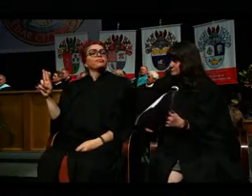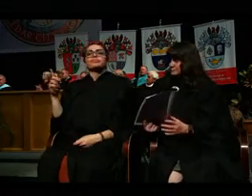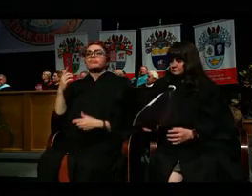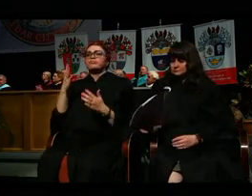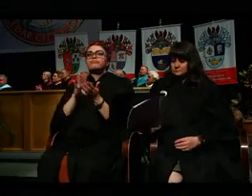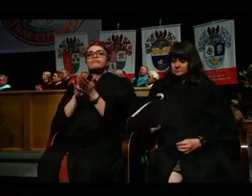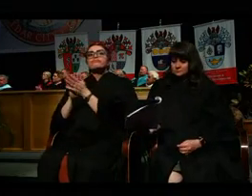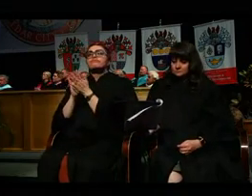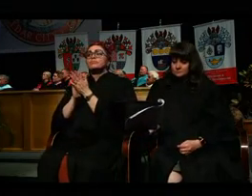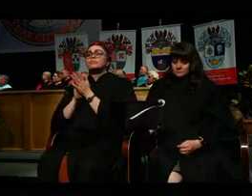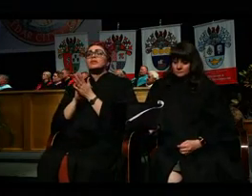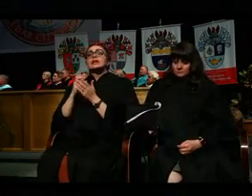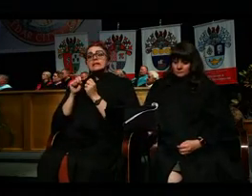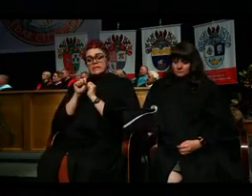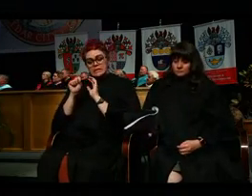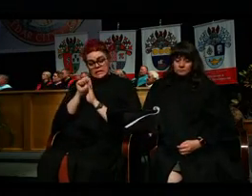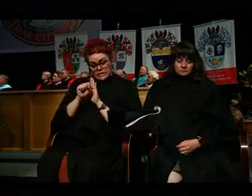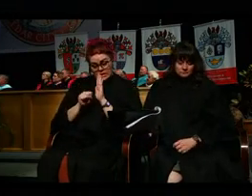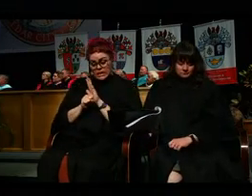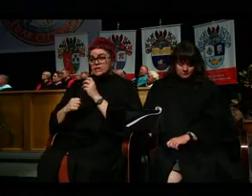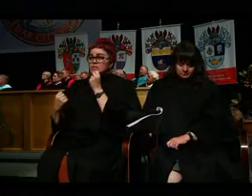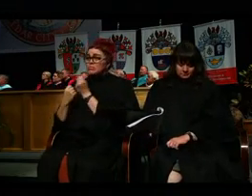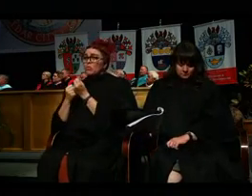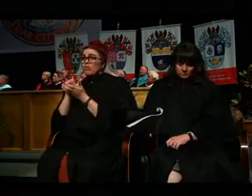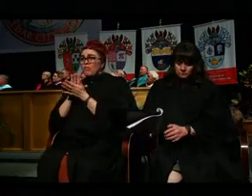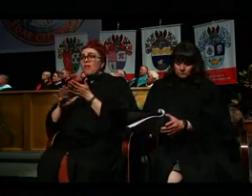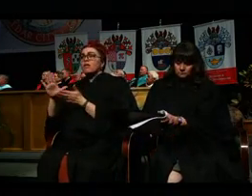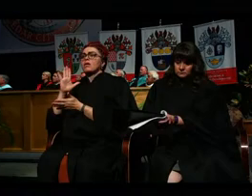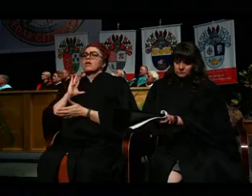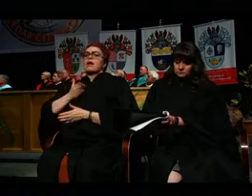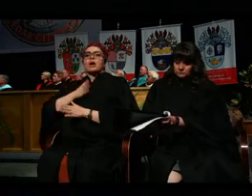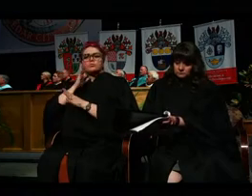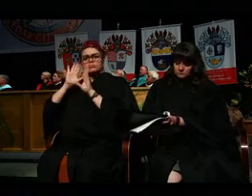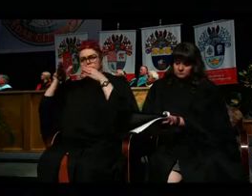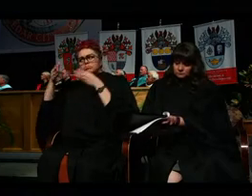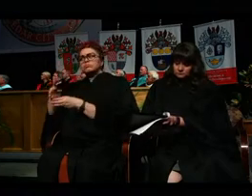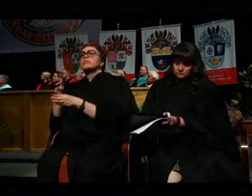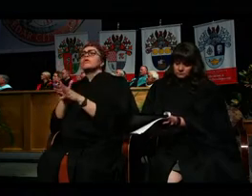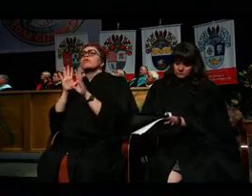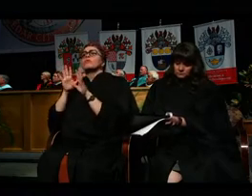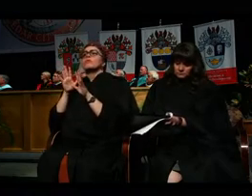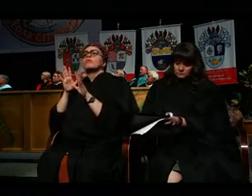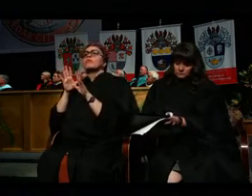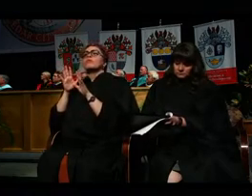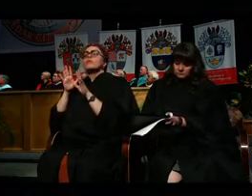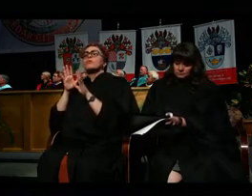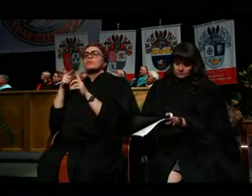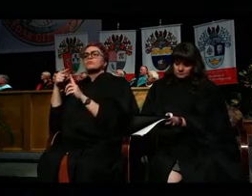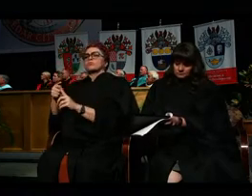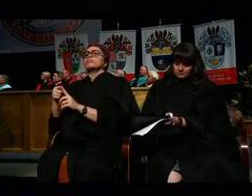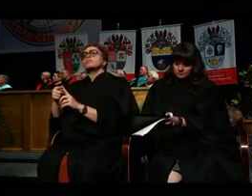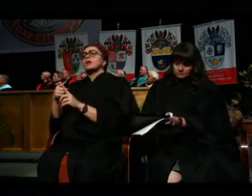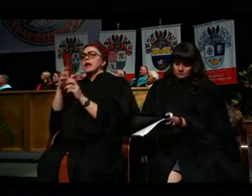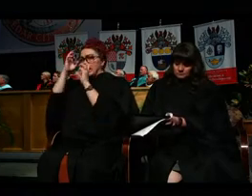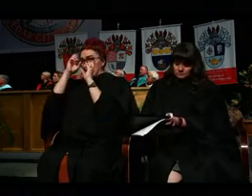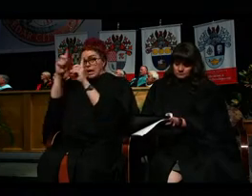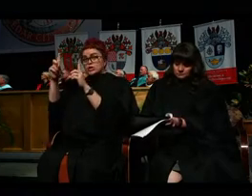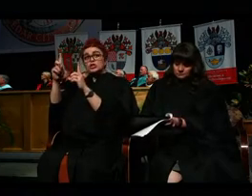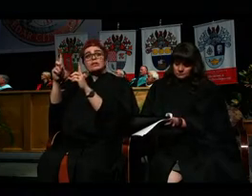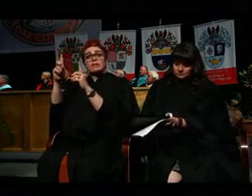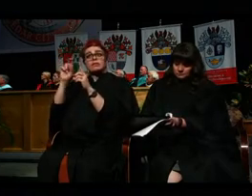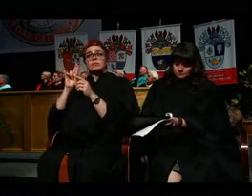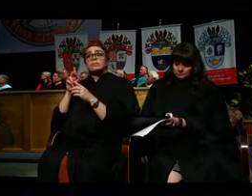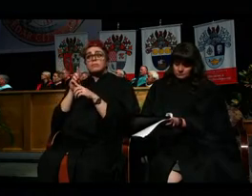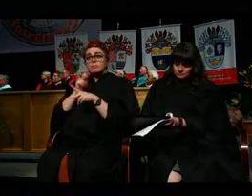As a state-supported university, our primary focus is to educate Utahns, and 70% of our student body are from